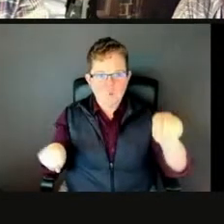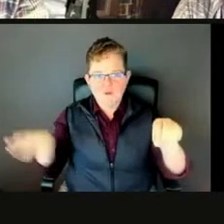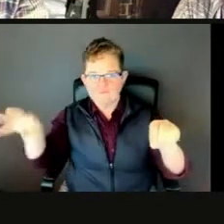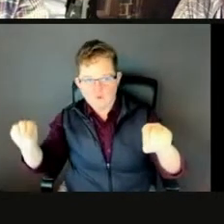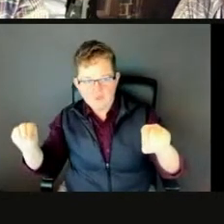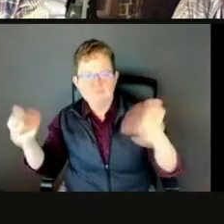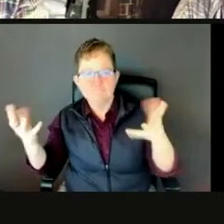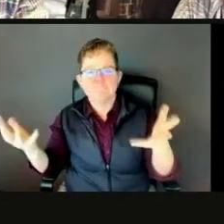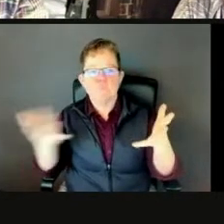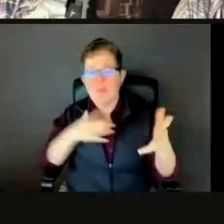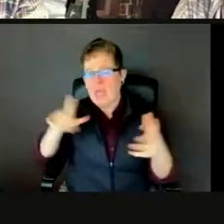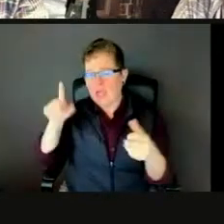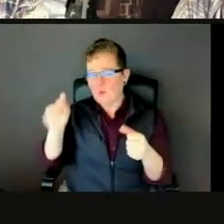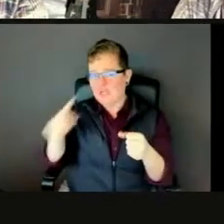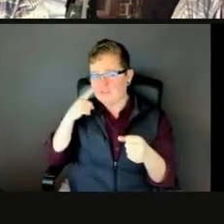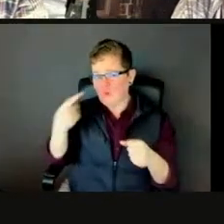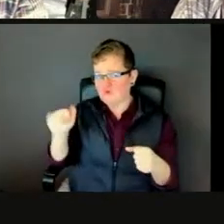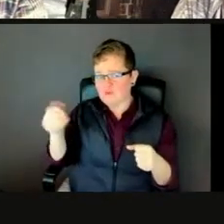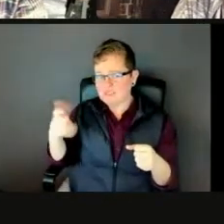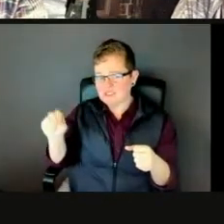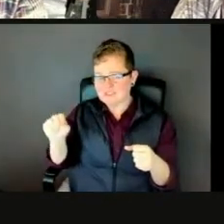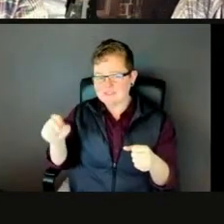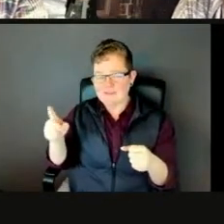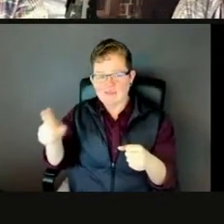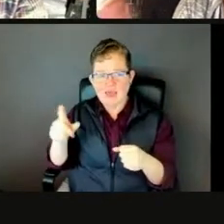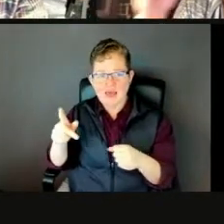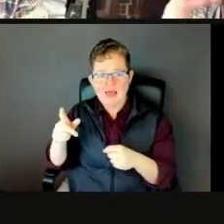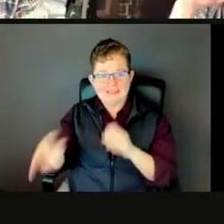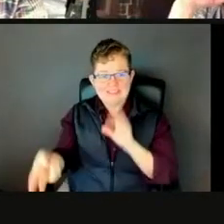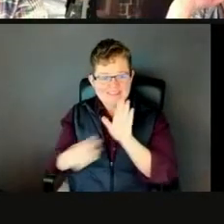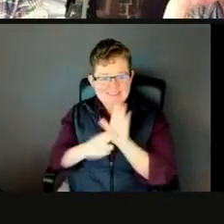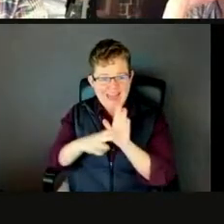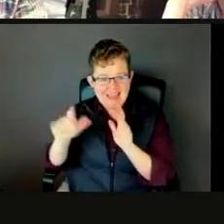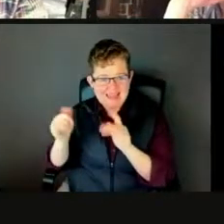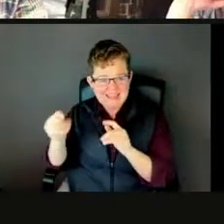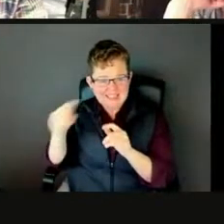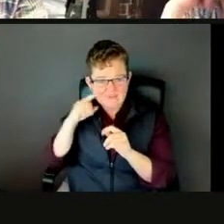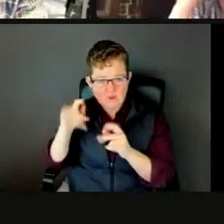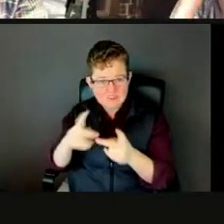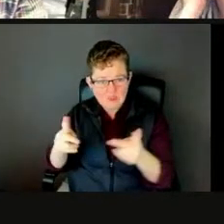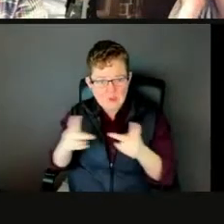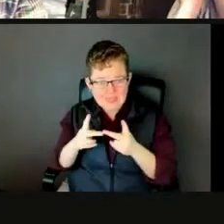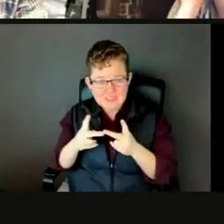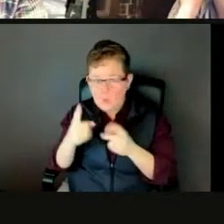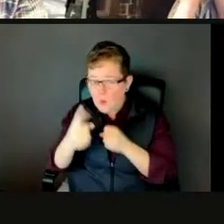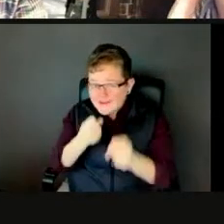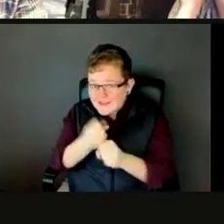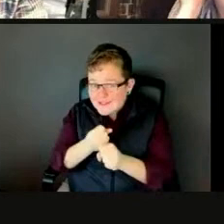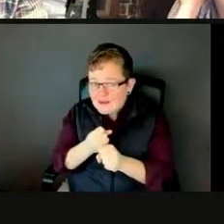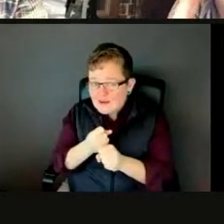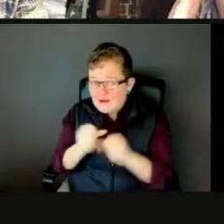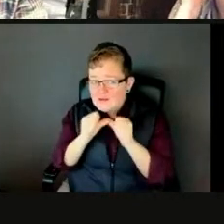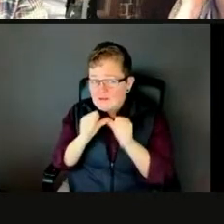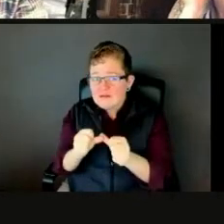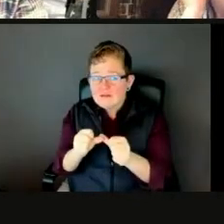question for you, Gretchen, is the leases that we would sign at these two locations, are those a one-year lease?